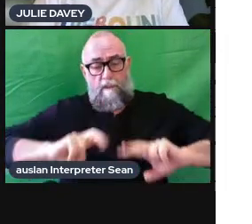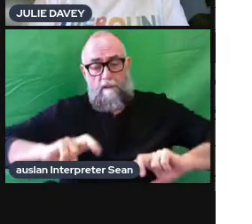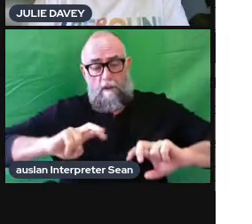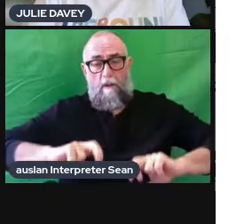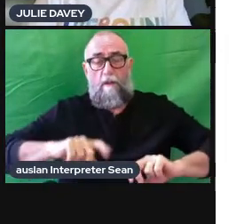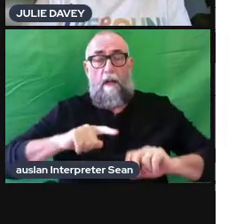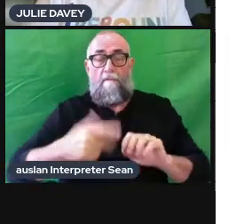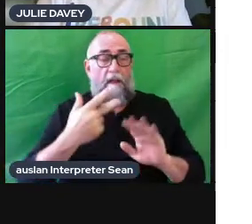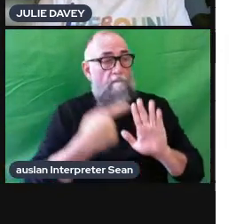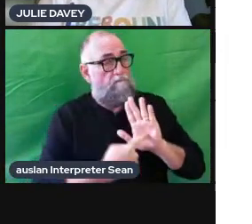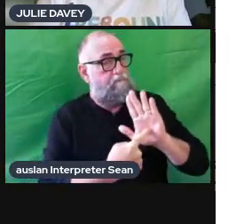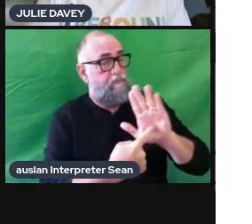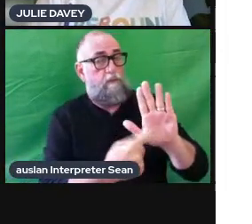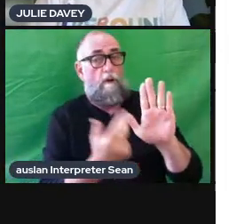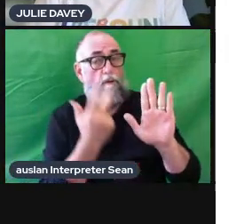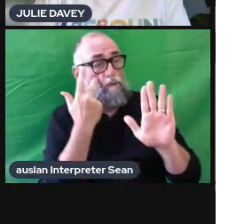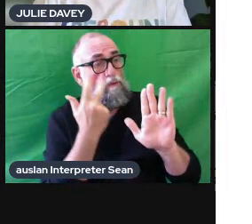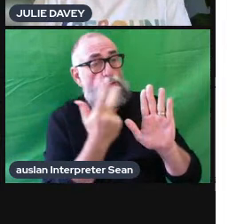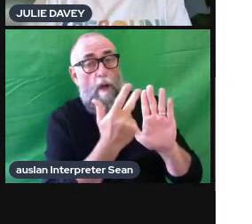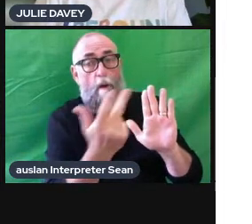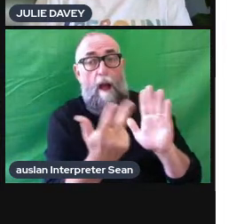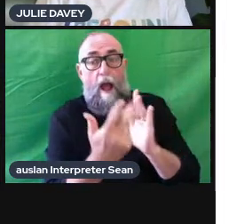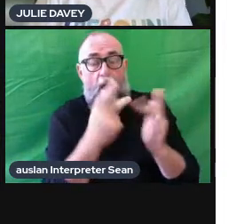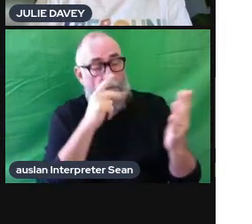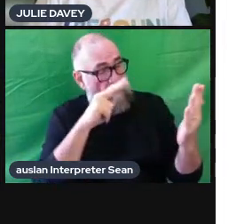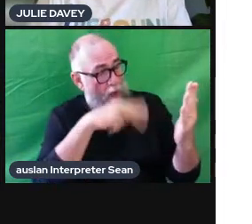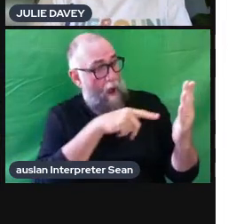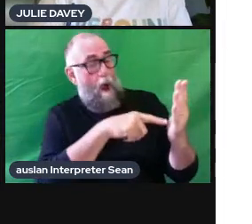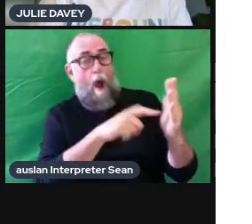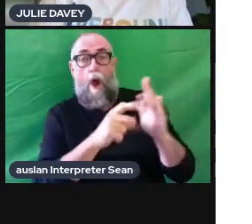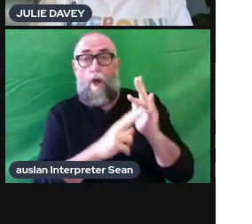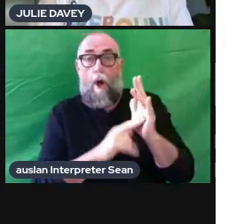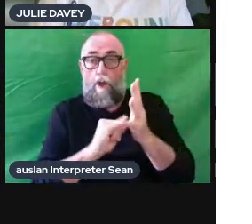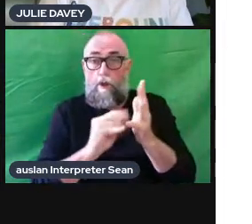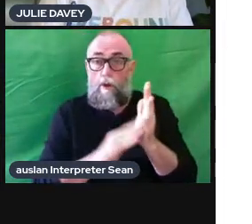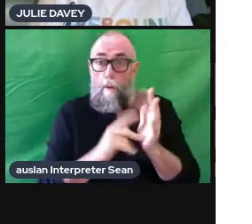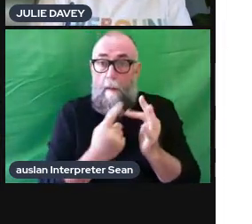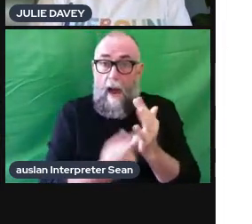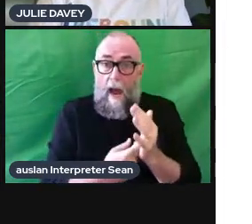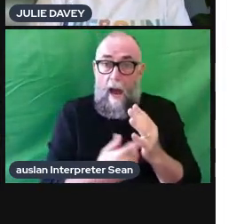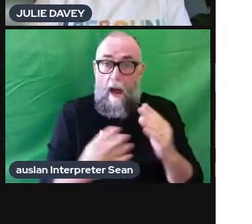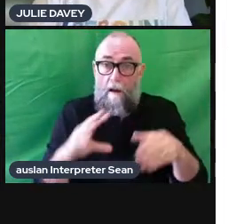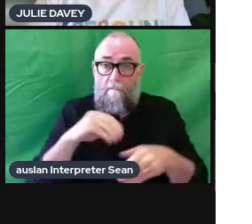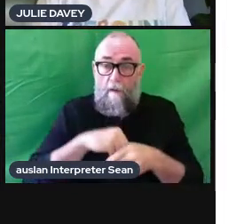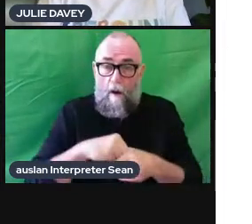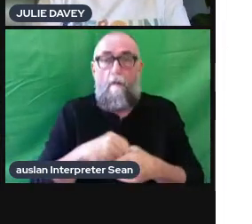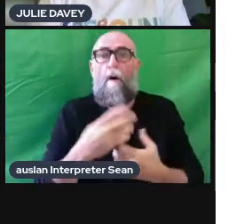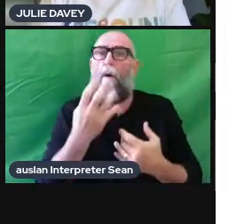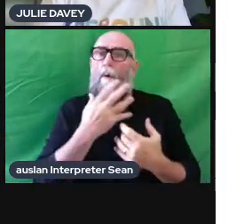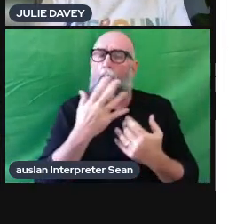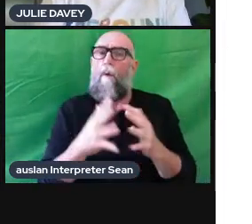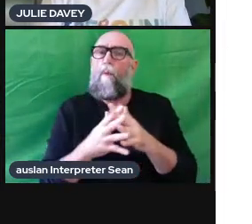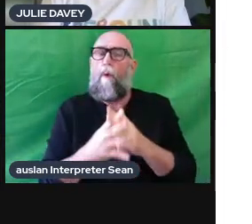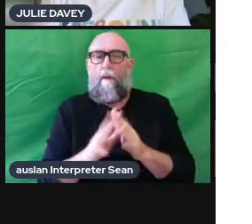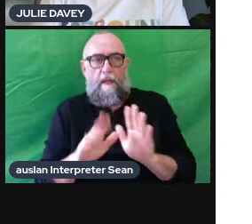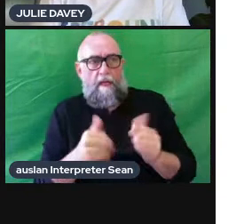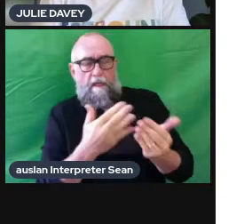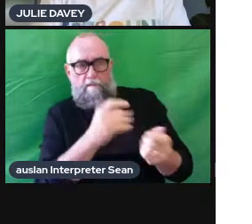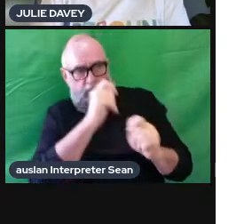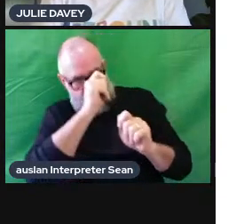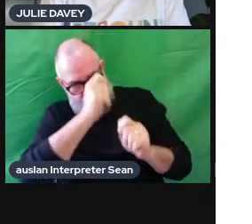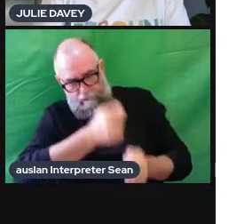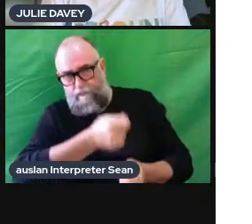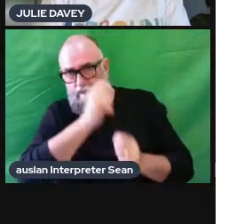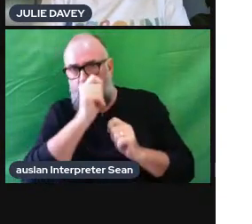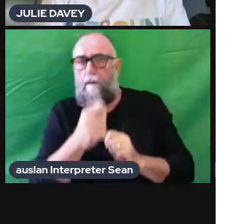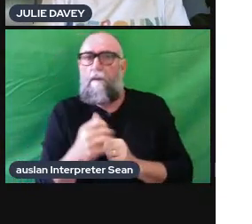patients. And in many cases, people are engaged in research in a variety of